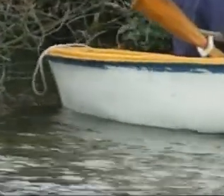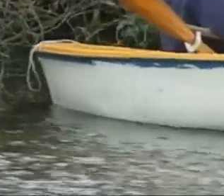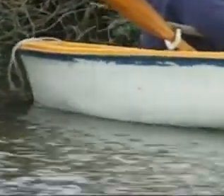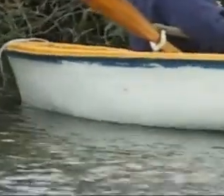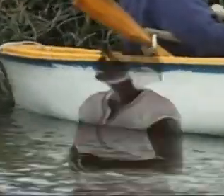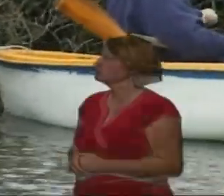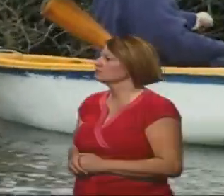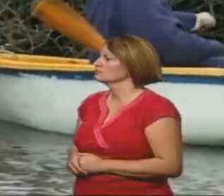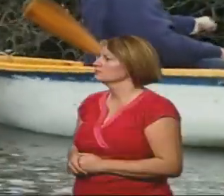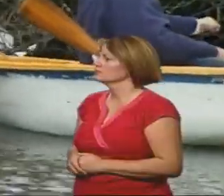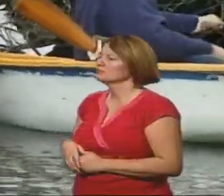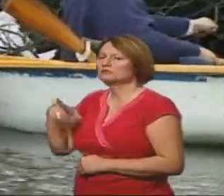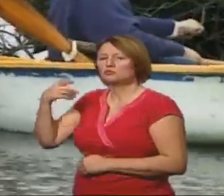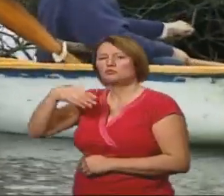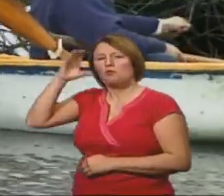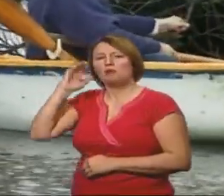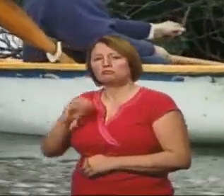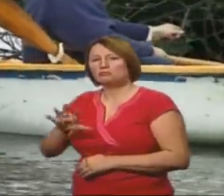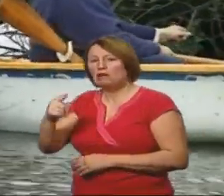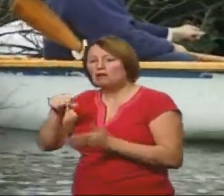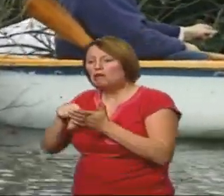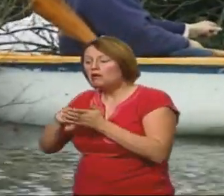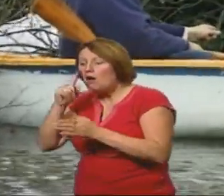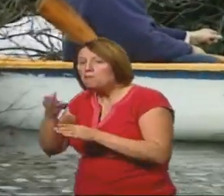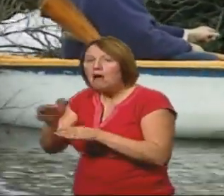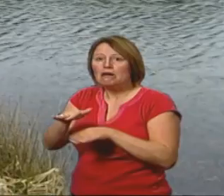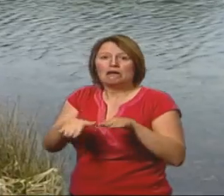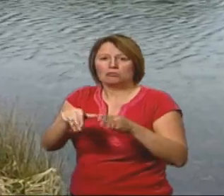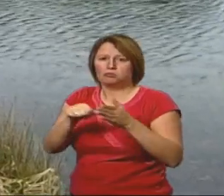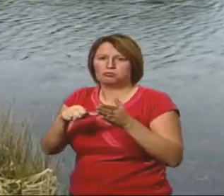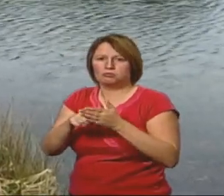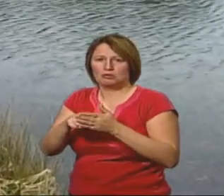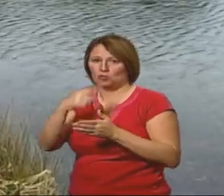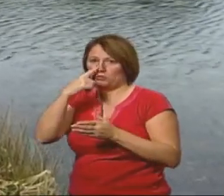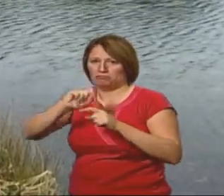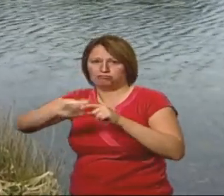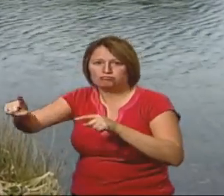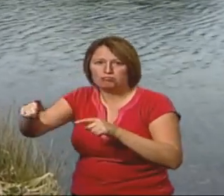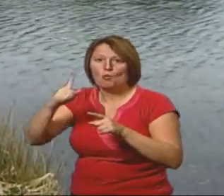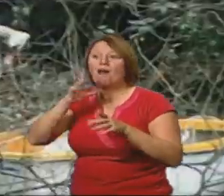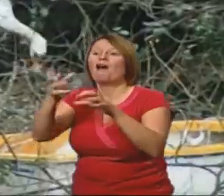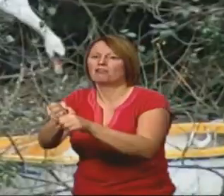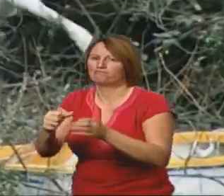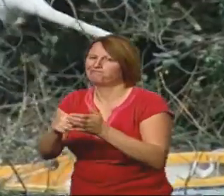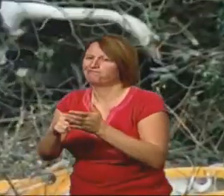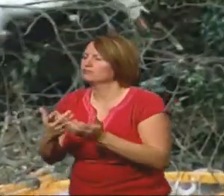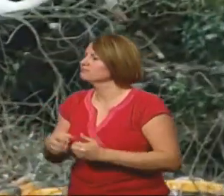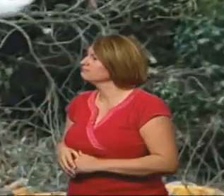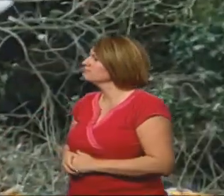The swan obviously can't move on land easily, as it would have scampered away from me by now if it could.